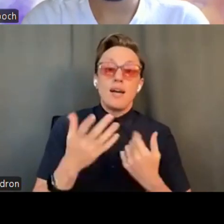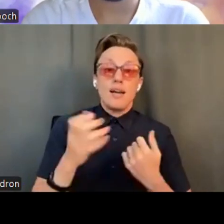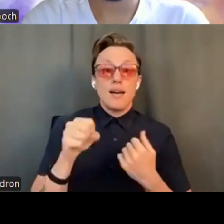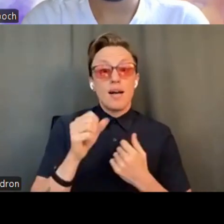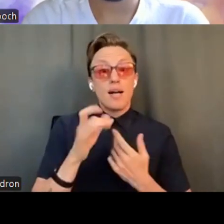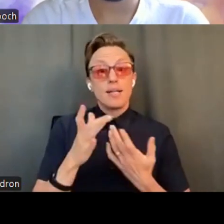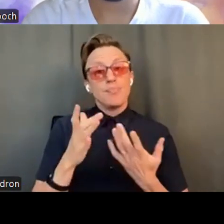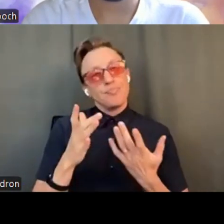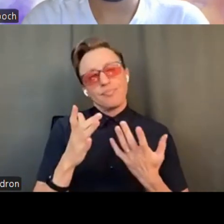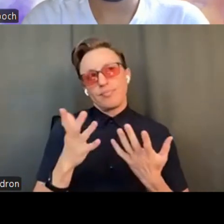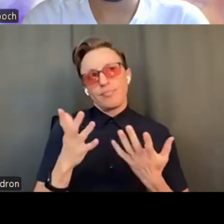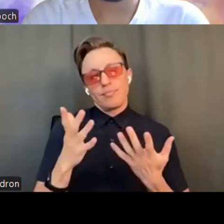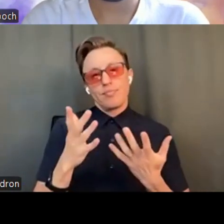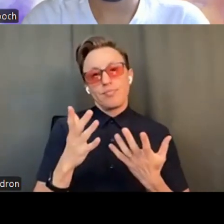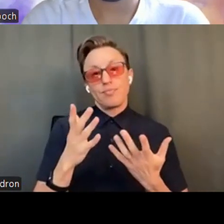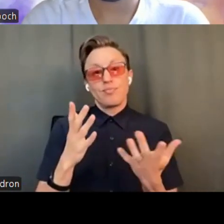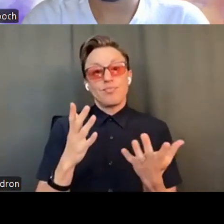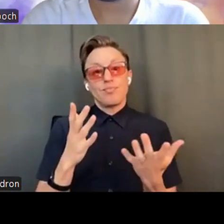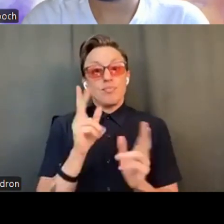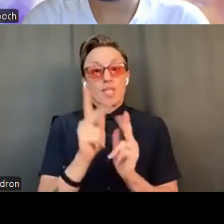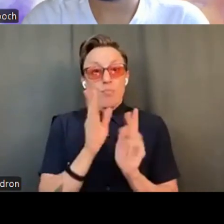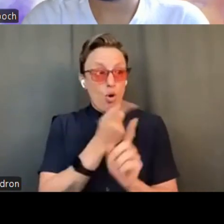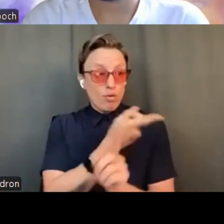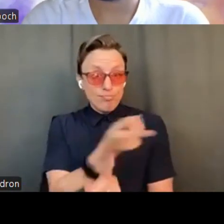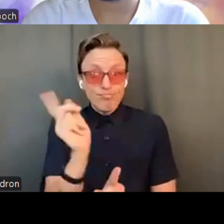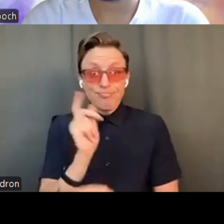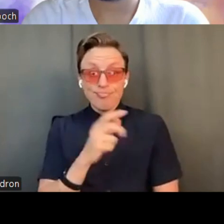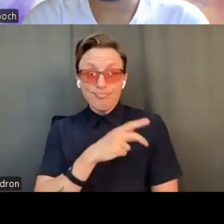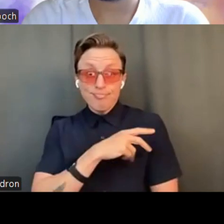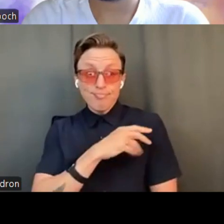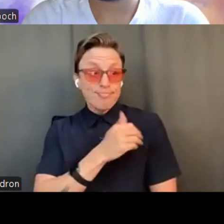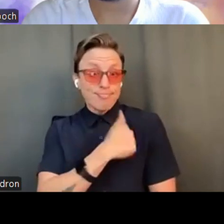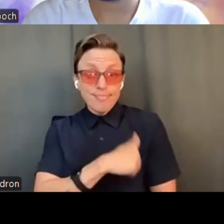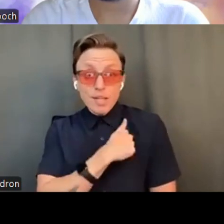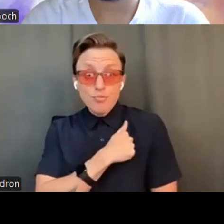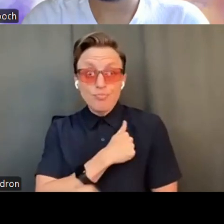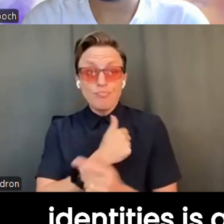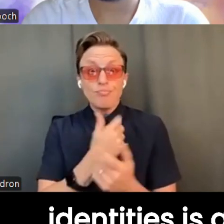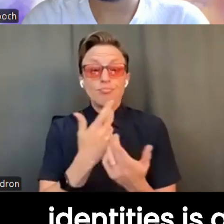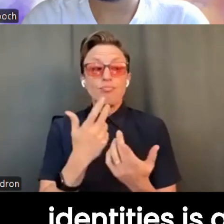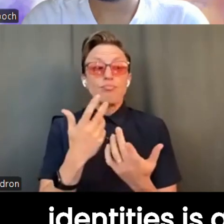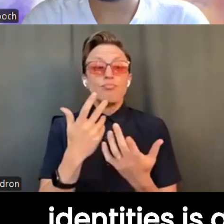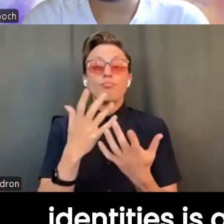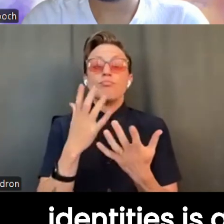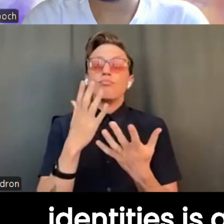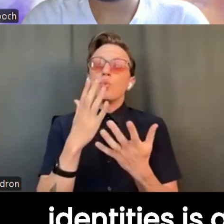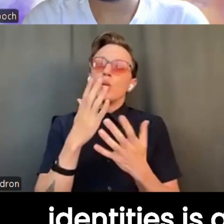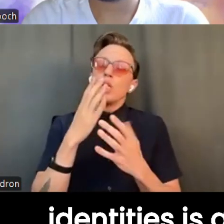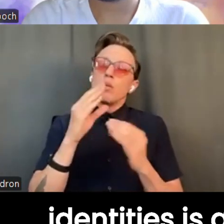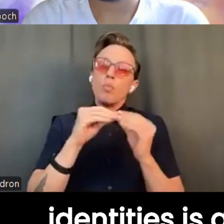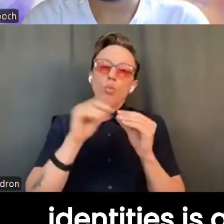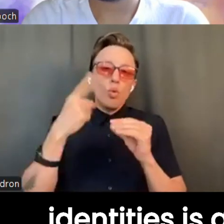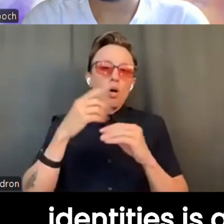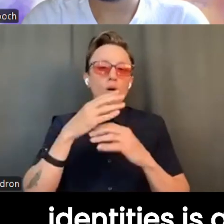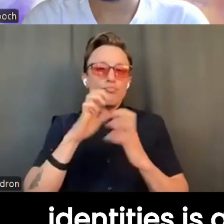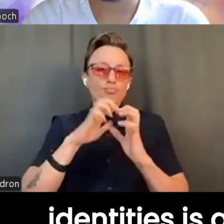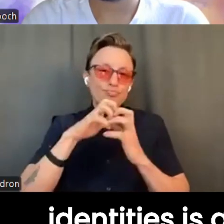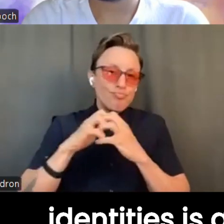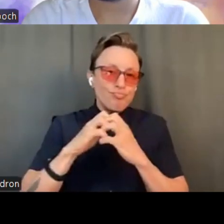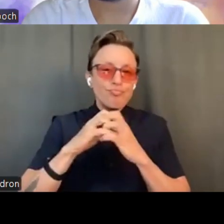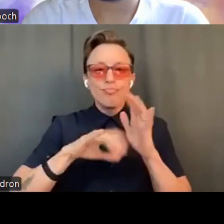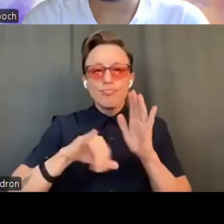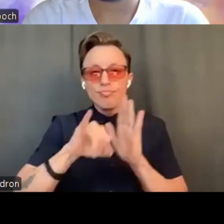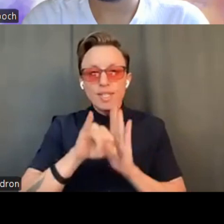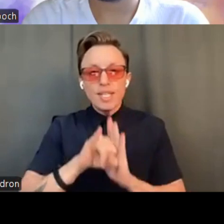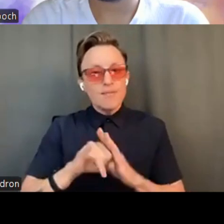people's I mean attitudes in dealing with intersecting identities is always challenging,